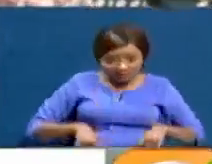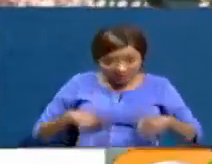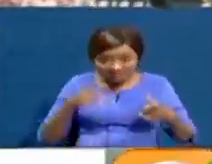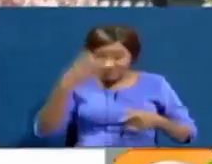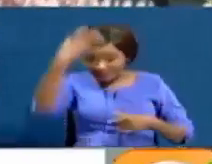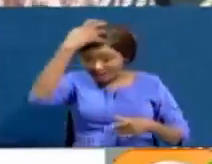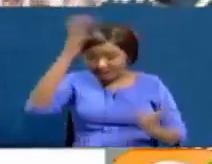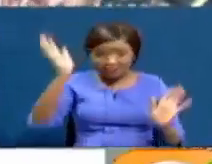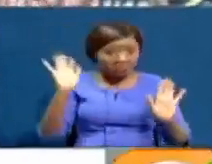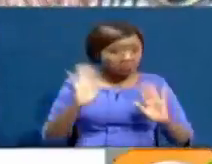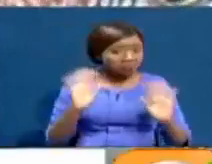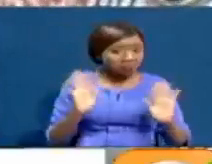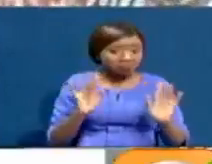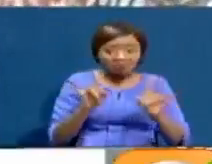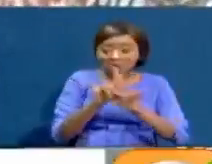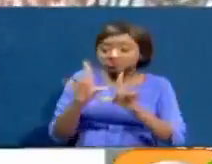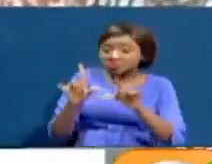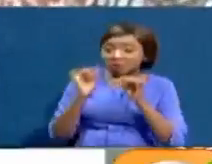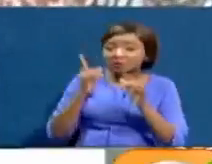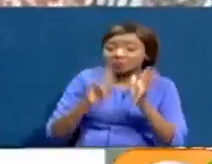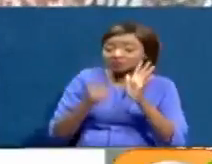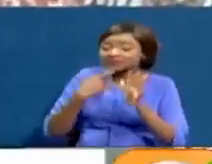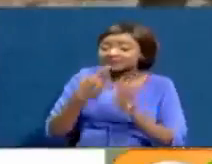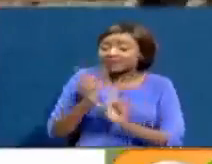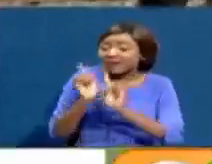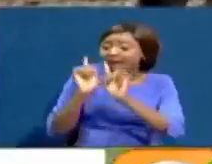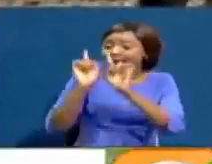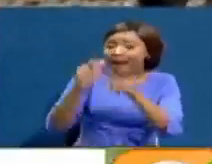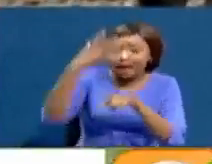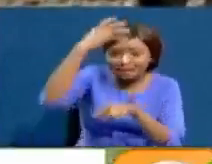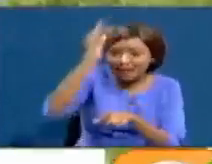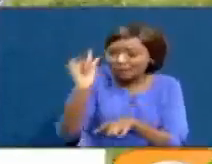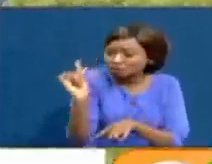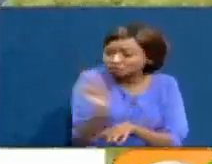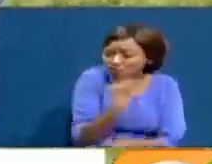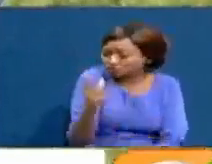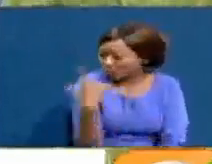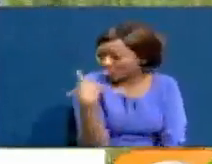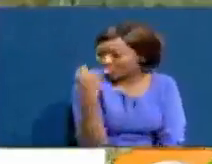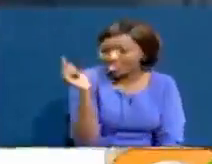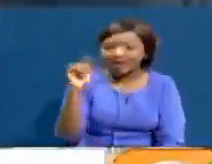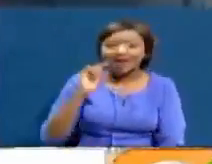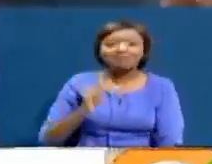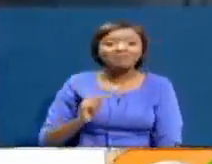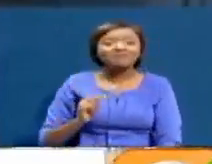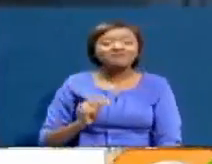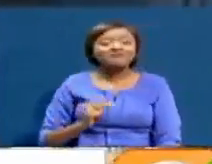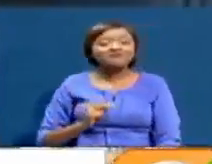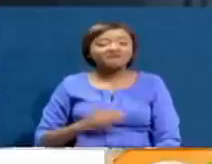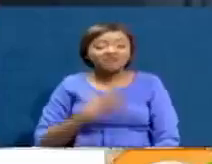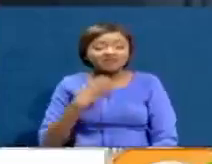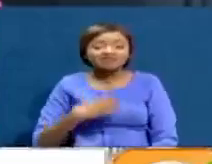Lamu. In fact, she set foot in Lamu few days ago, visiting her nephew.